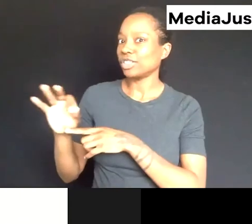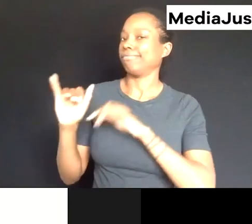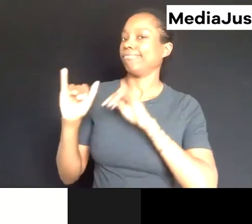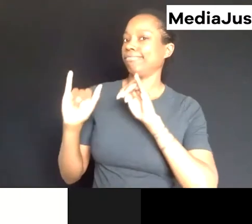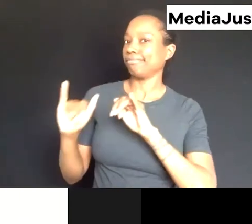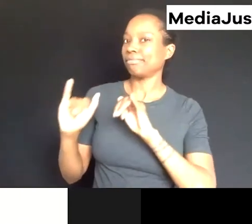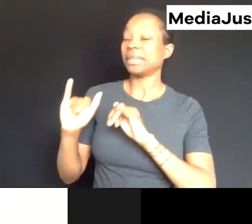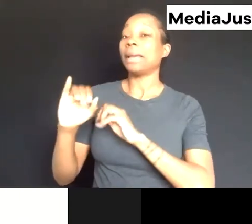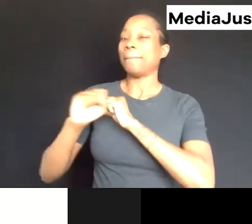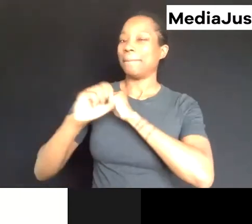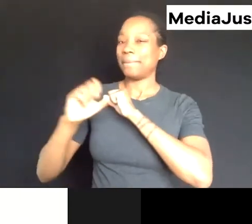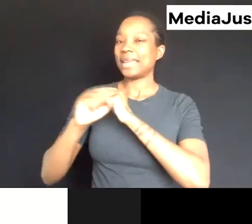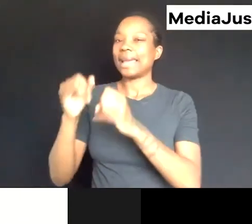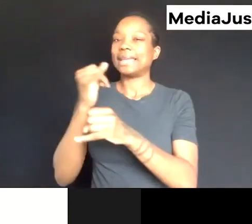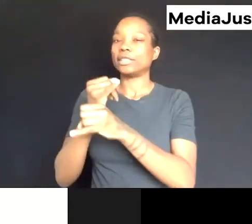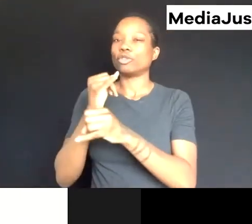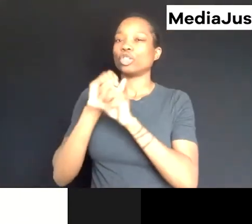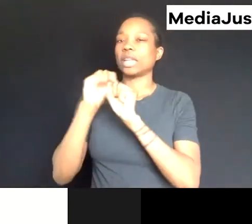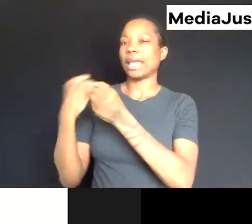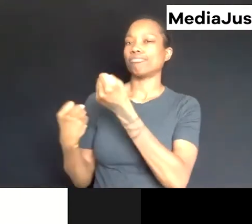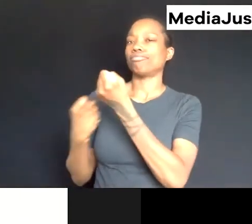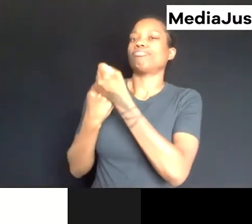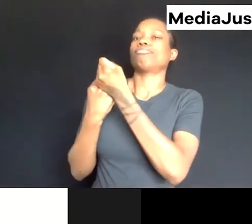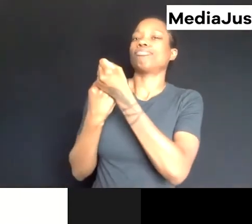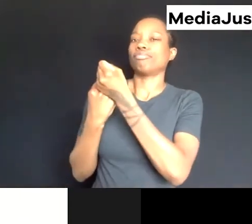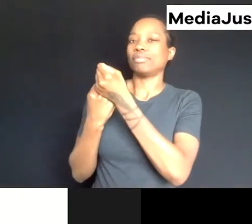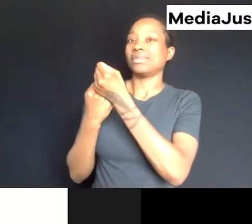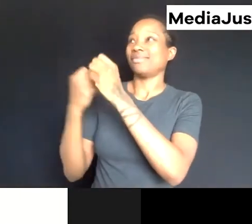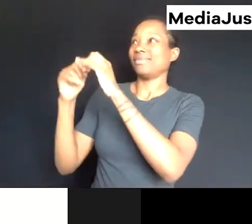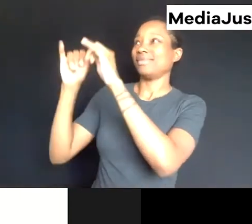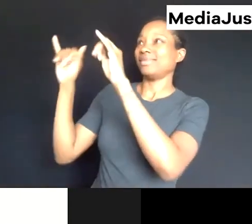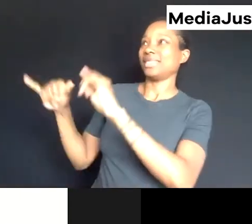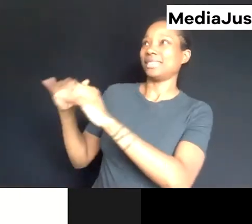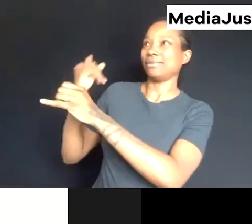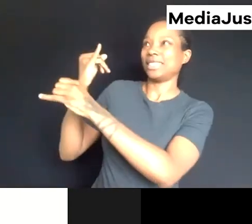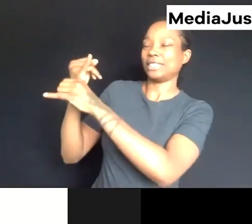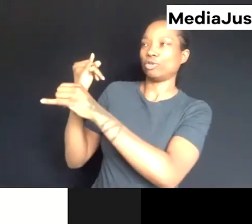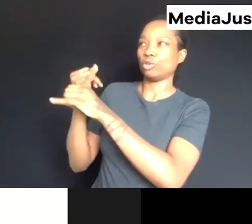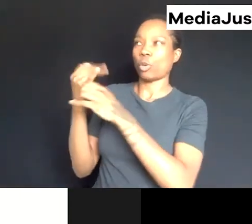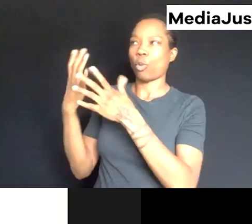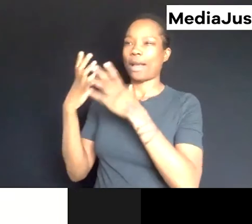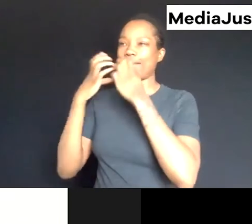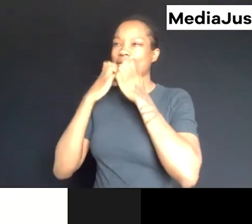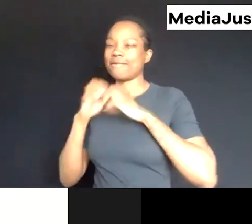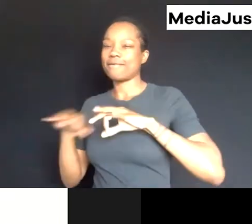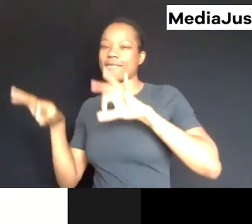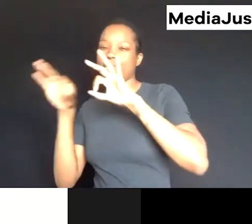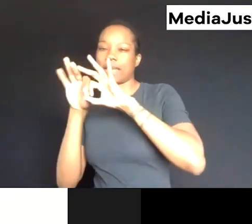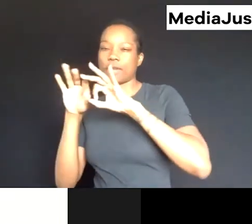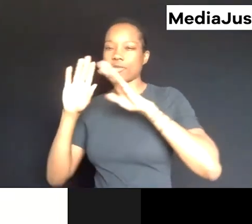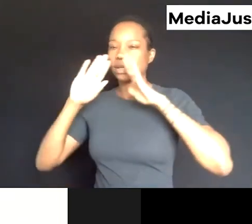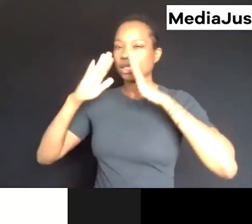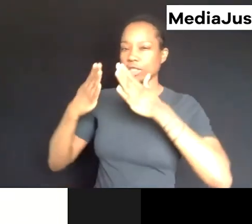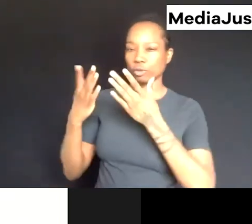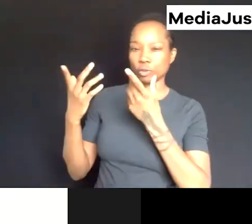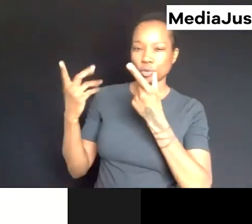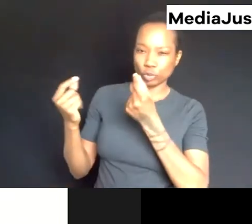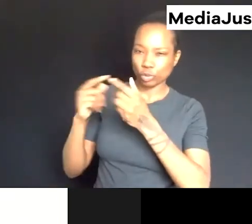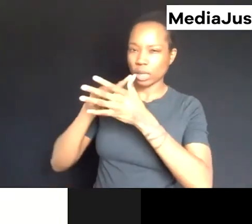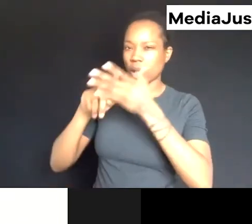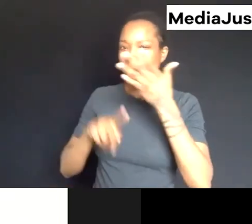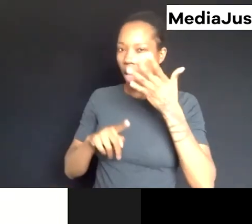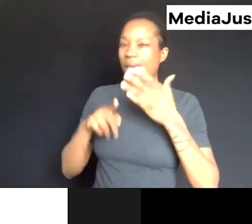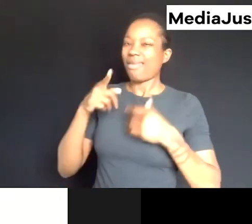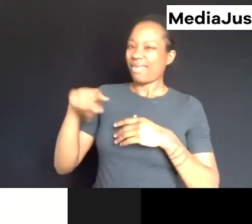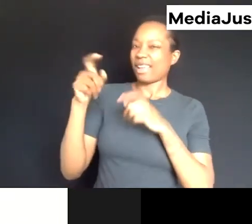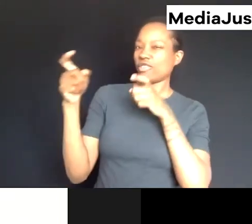institutions can reinforce the institutions that are valued and where the attention goes. And I bring this up because this concept